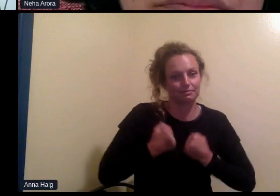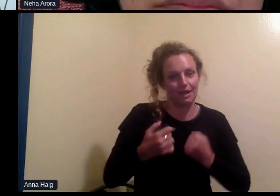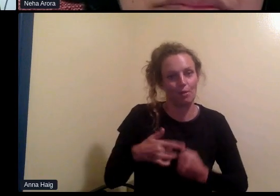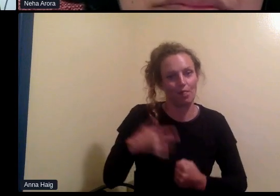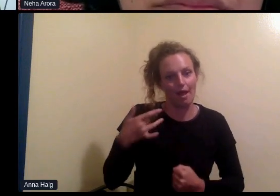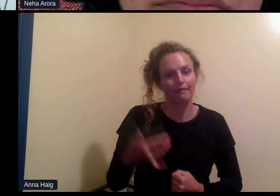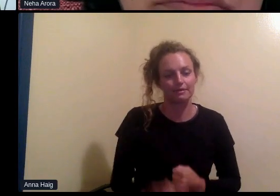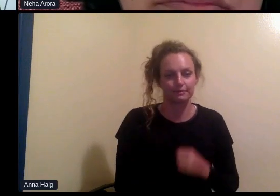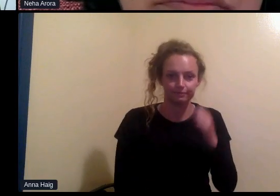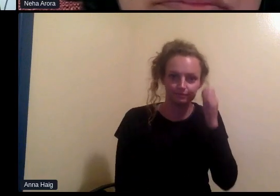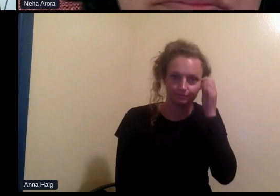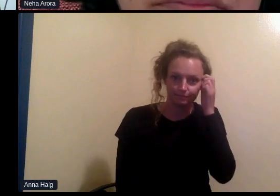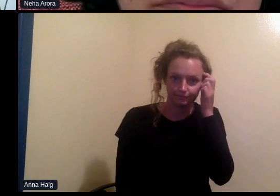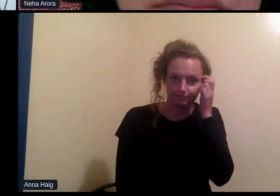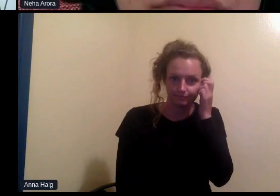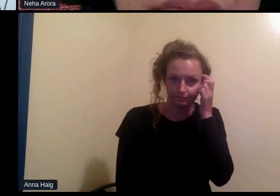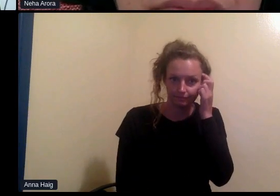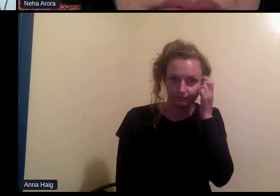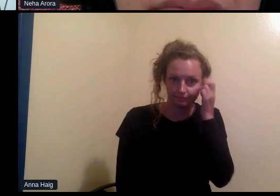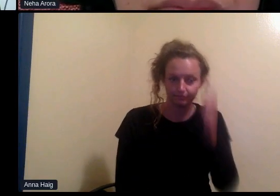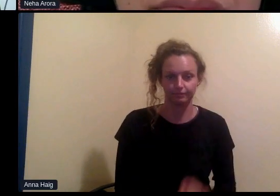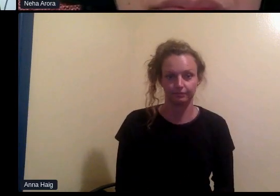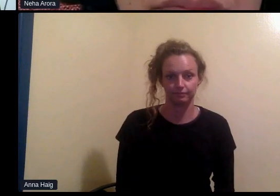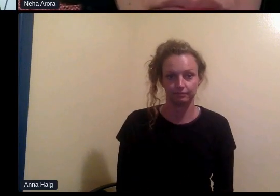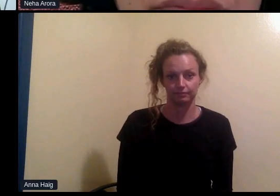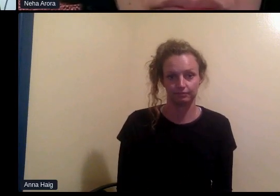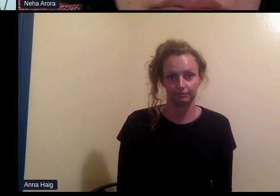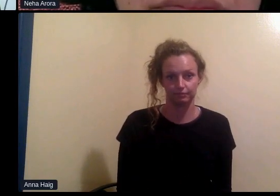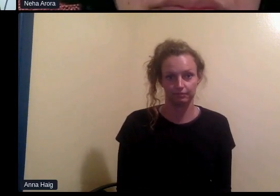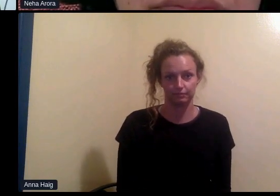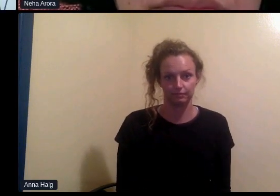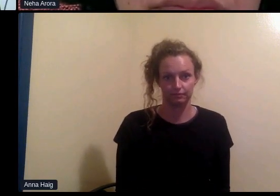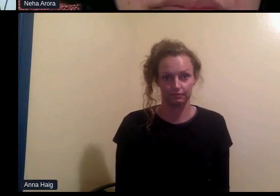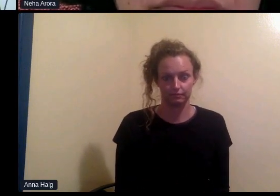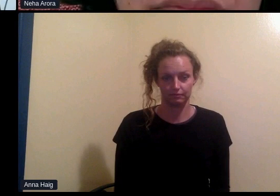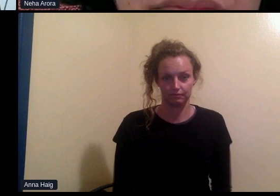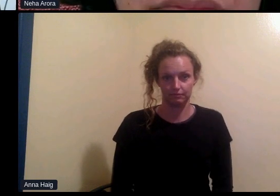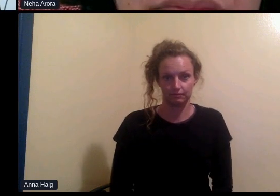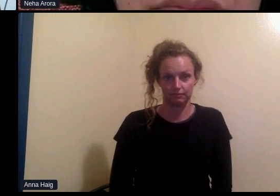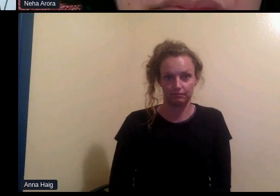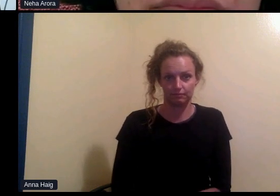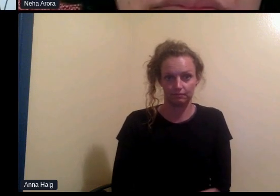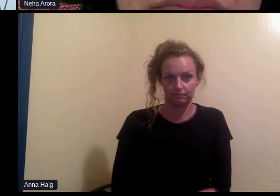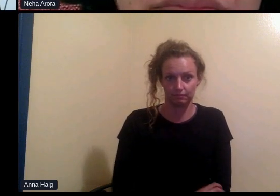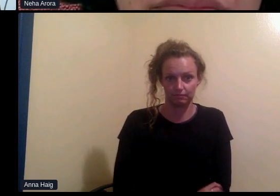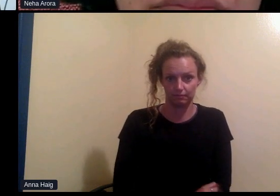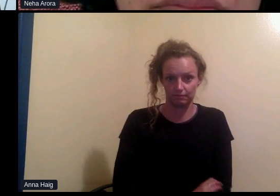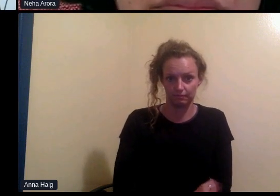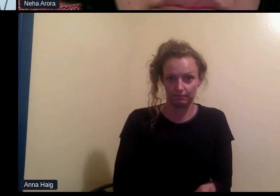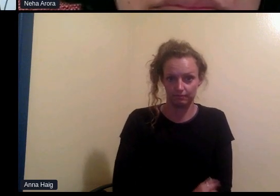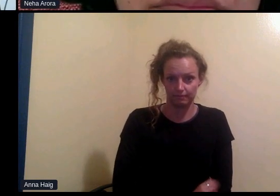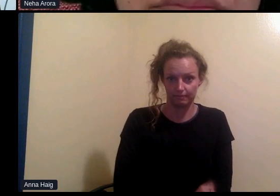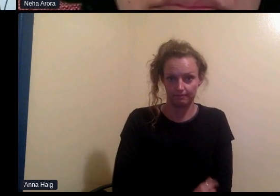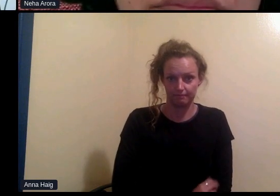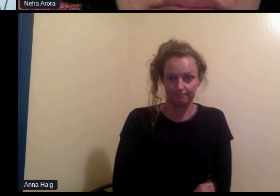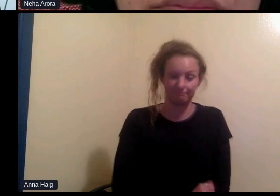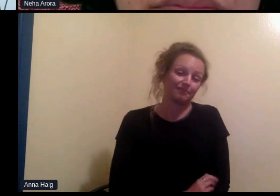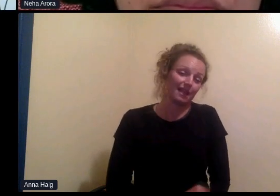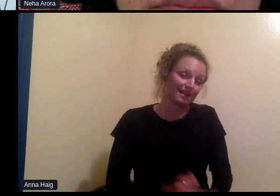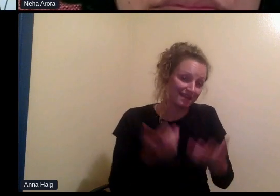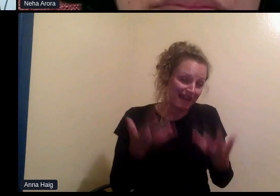some of the really great things that we do for our guests, we just announced Icon of the Seas, our latest ship in the